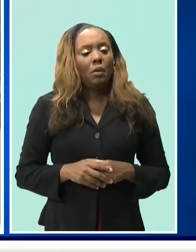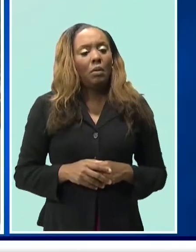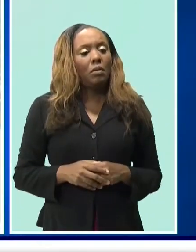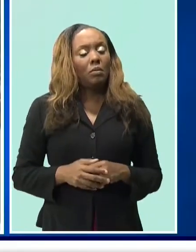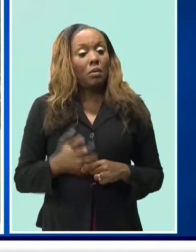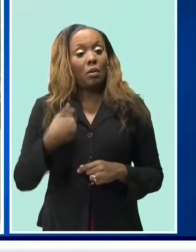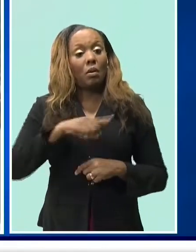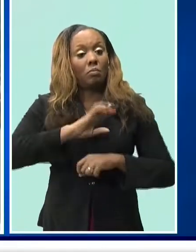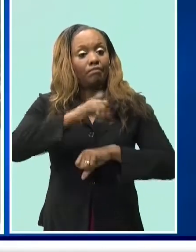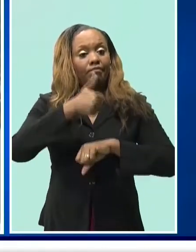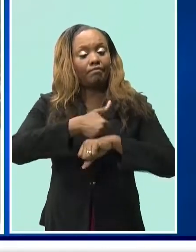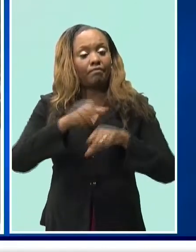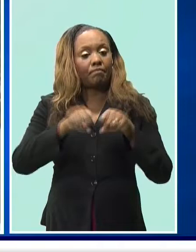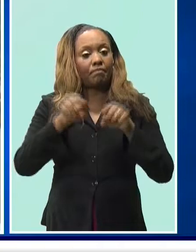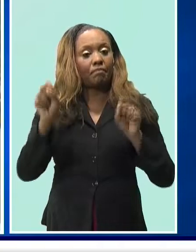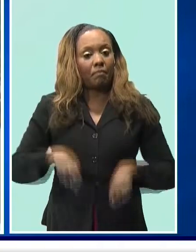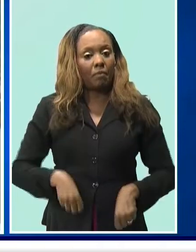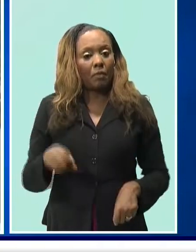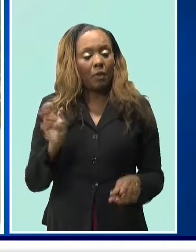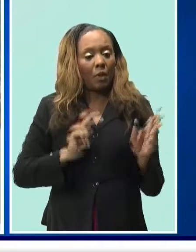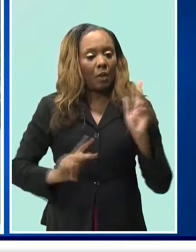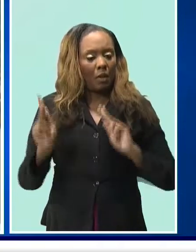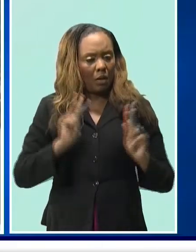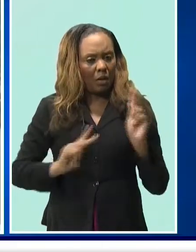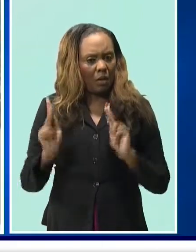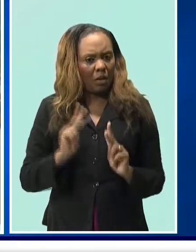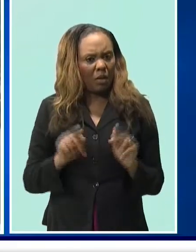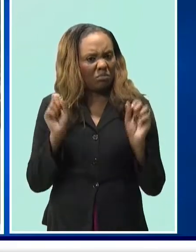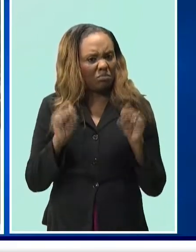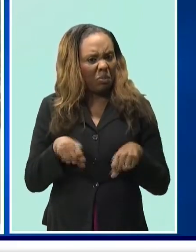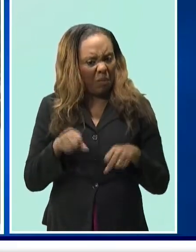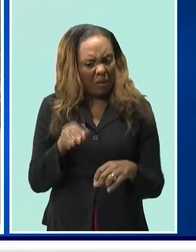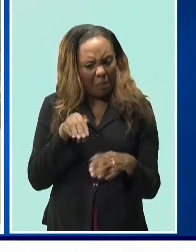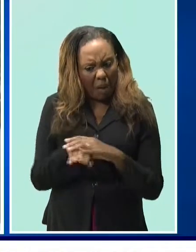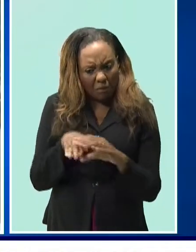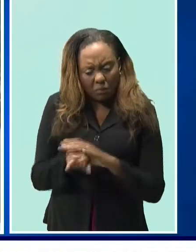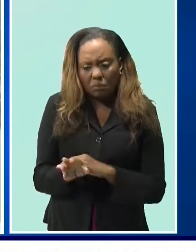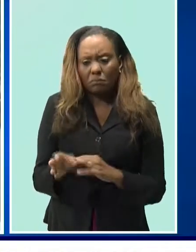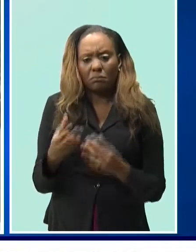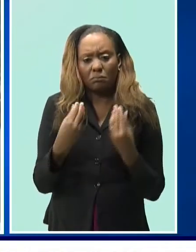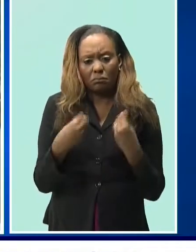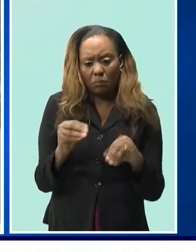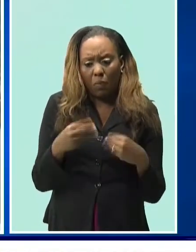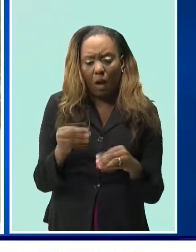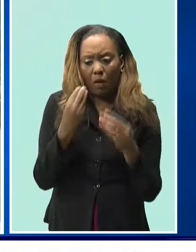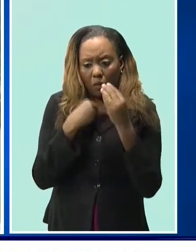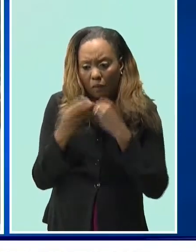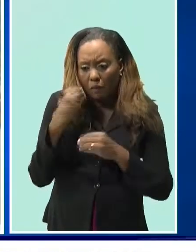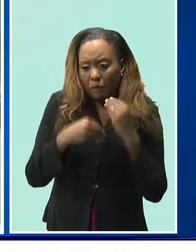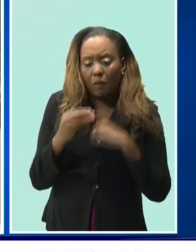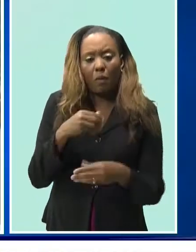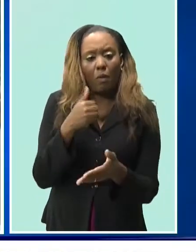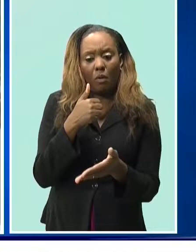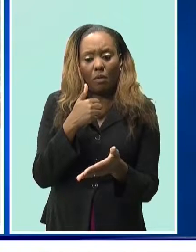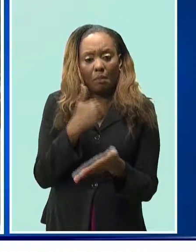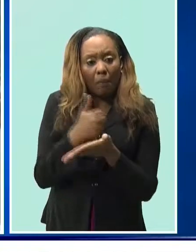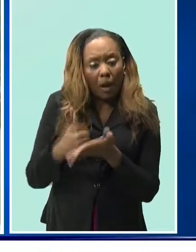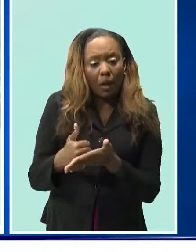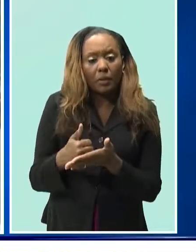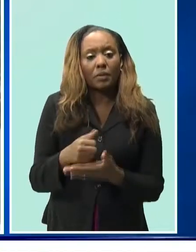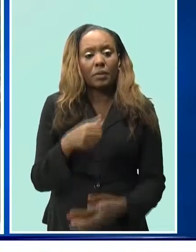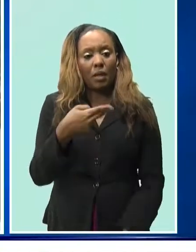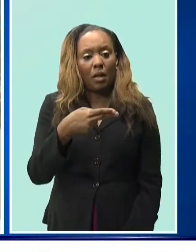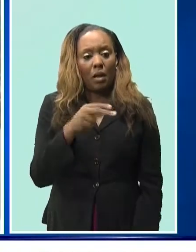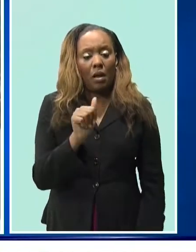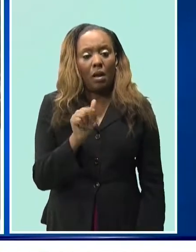instituted a system to allow persons to be able to access shops and banks and hardware stores, basically using